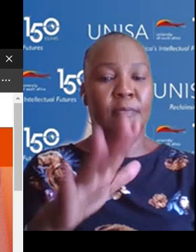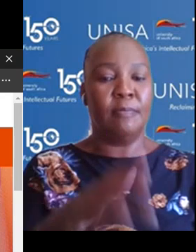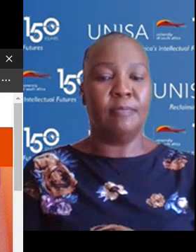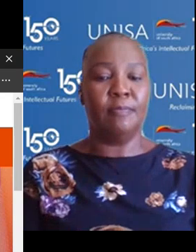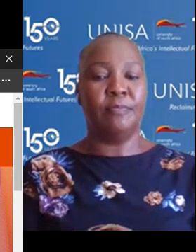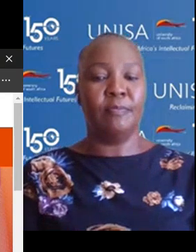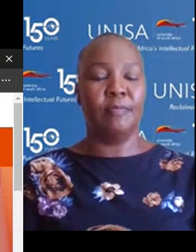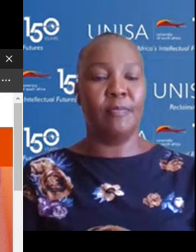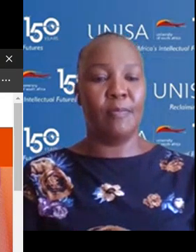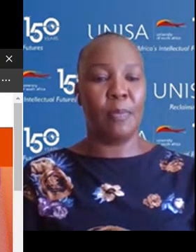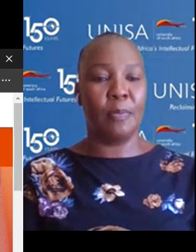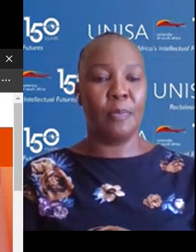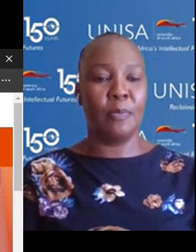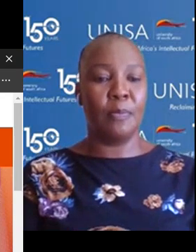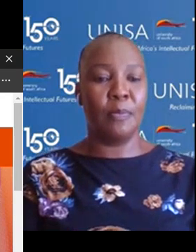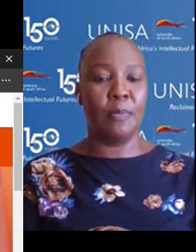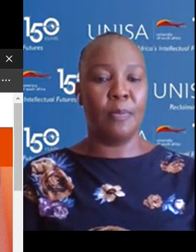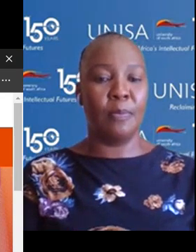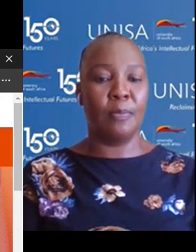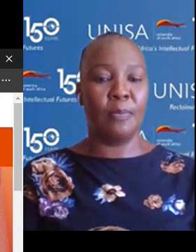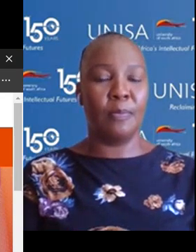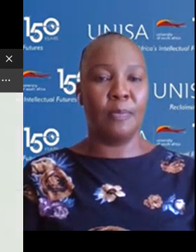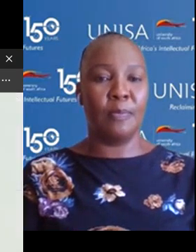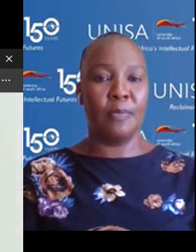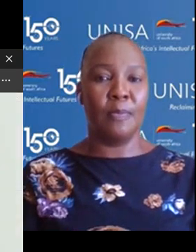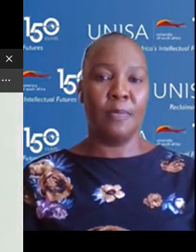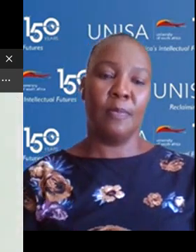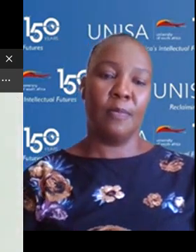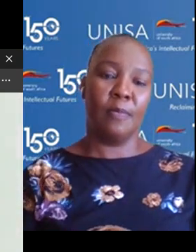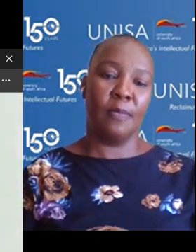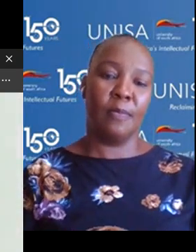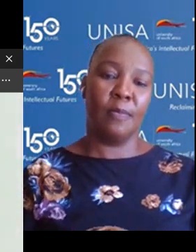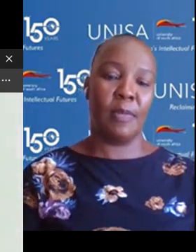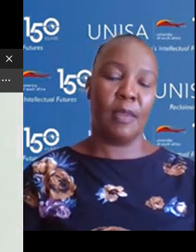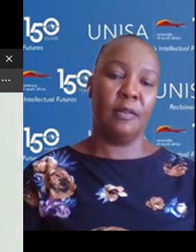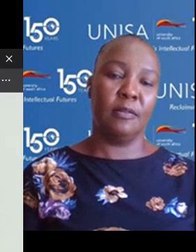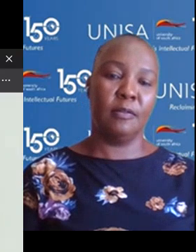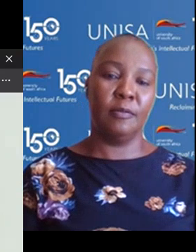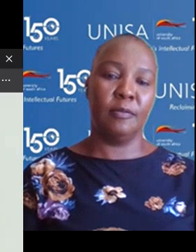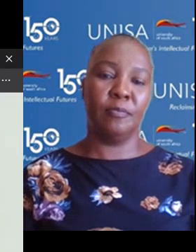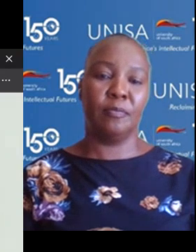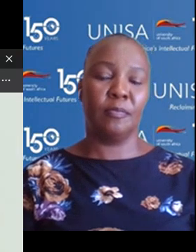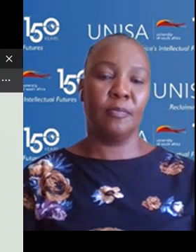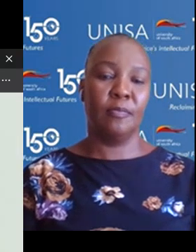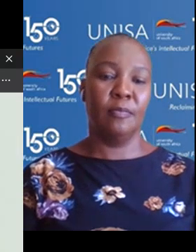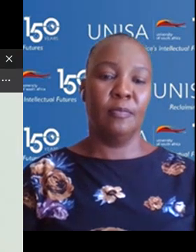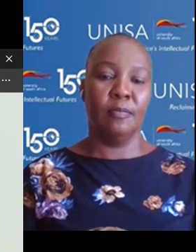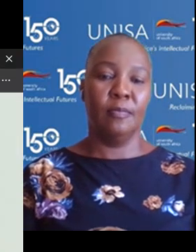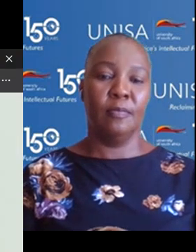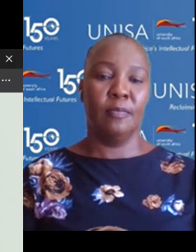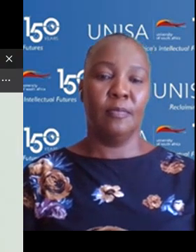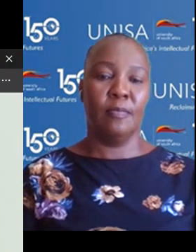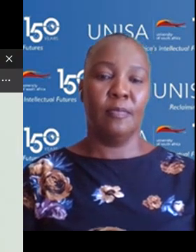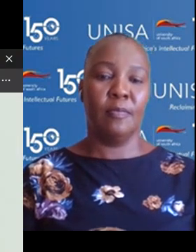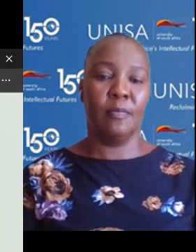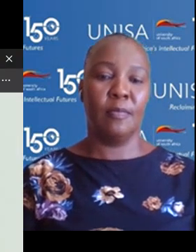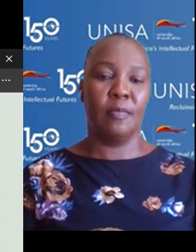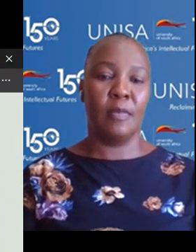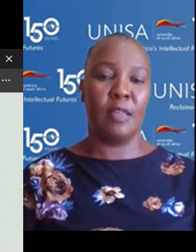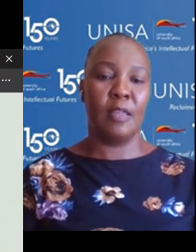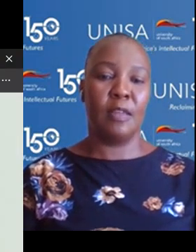So they are going to ask you quite a lot, do you want to buy the premium, all of that. So you don't need to take